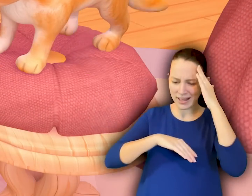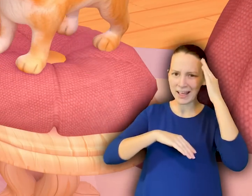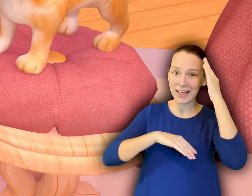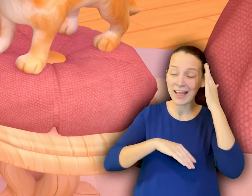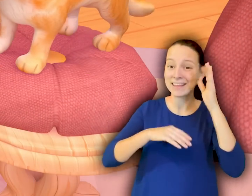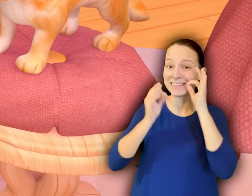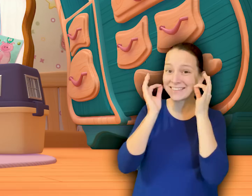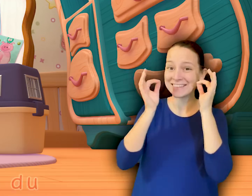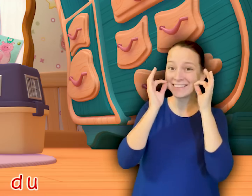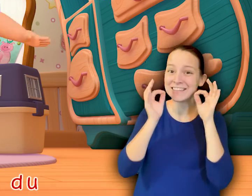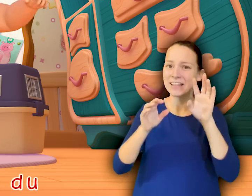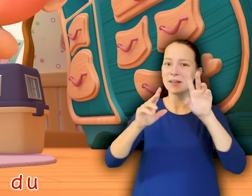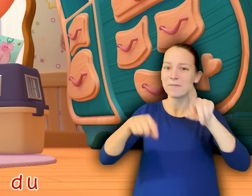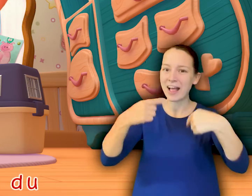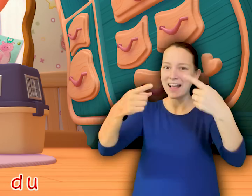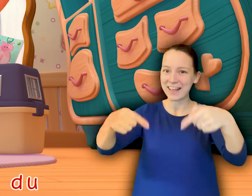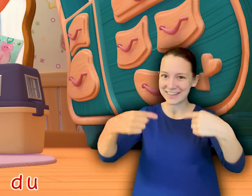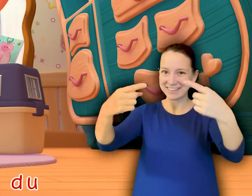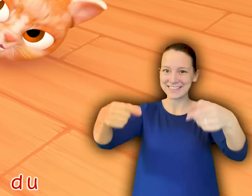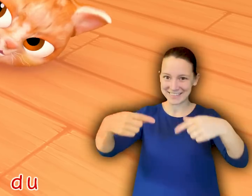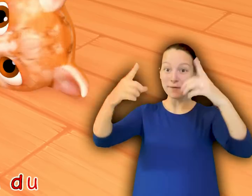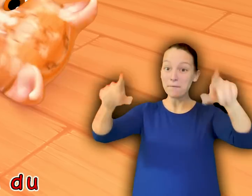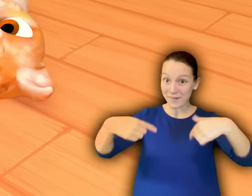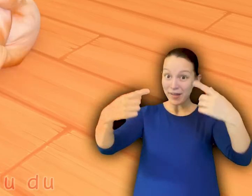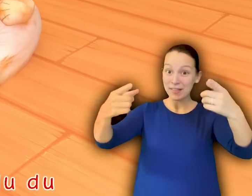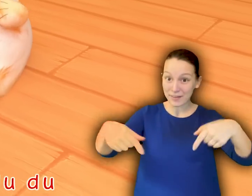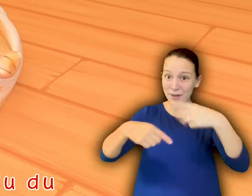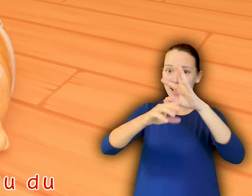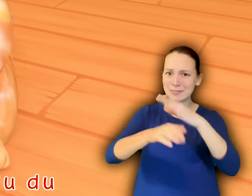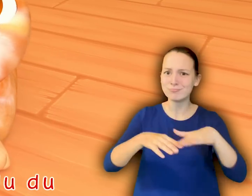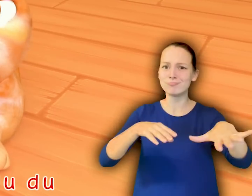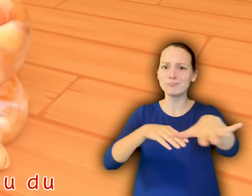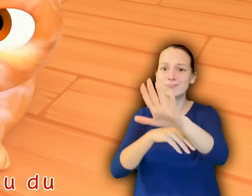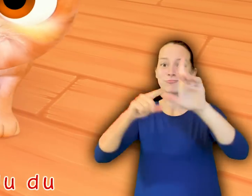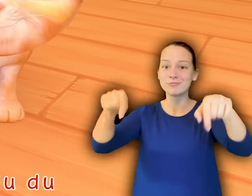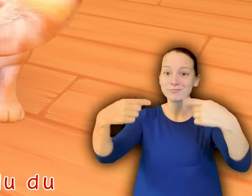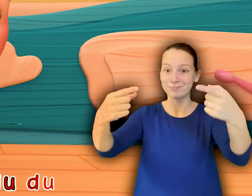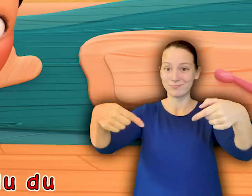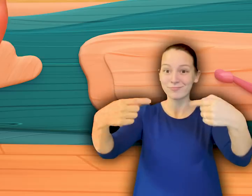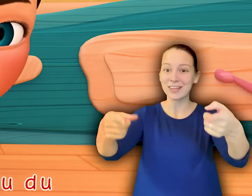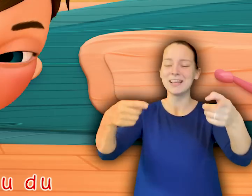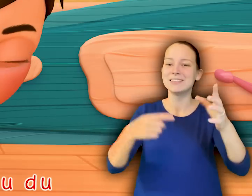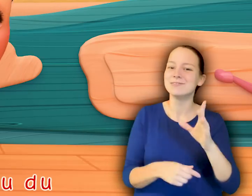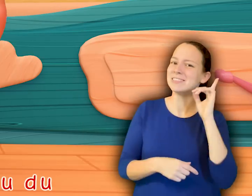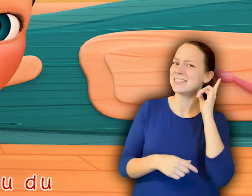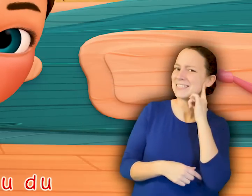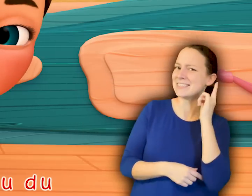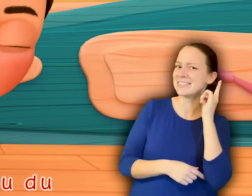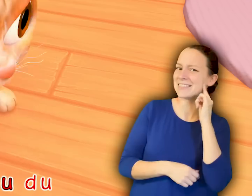kitty cat roll around on the ground buring